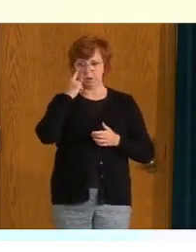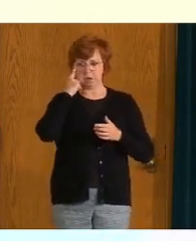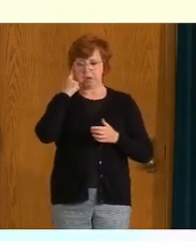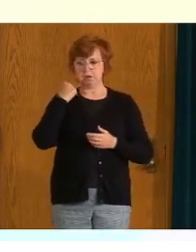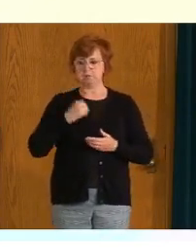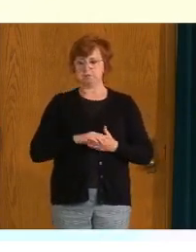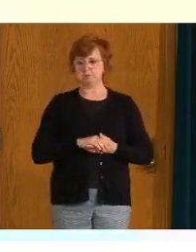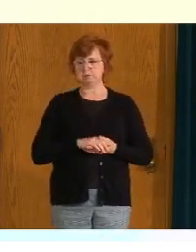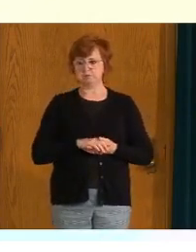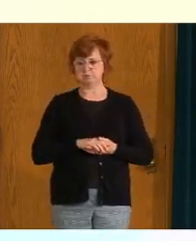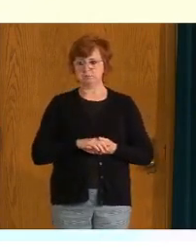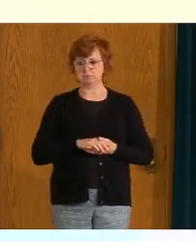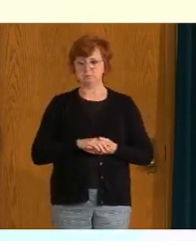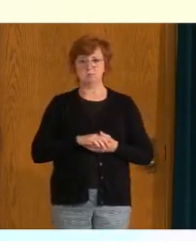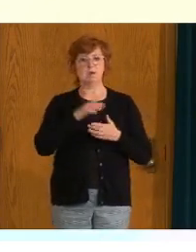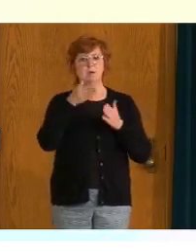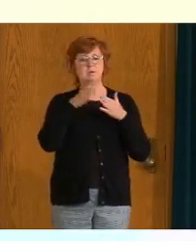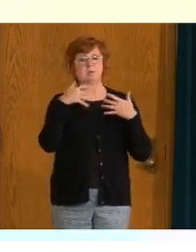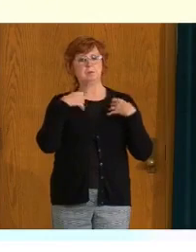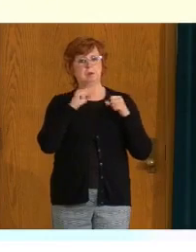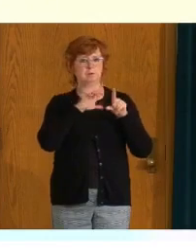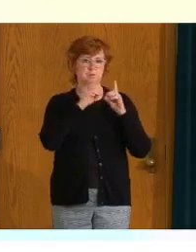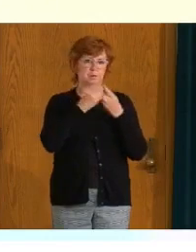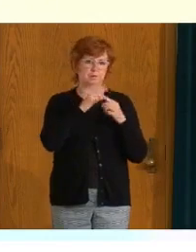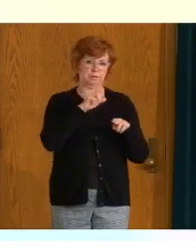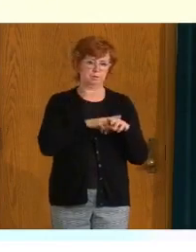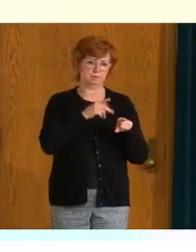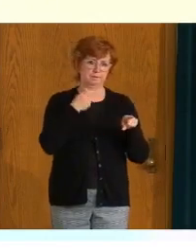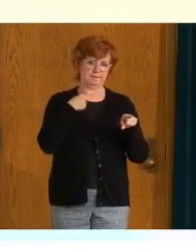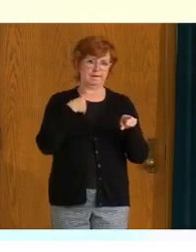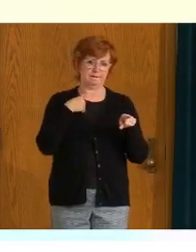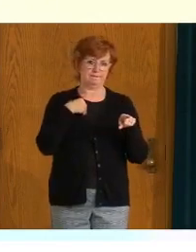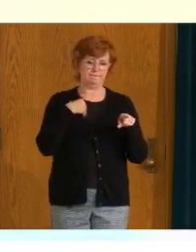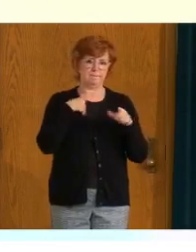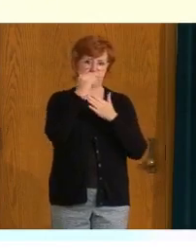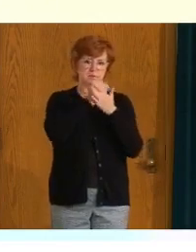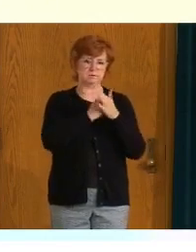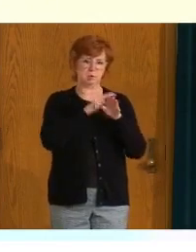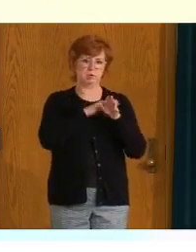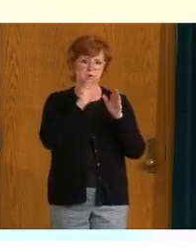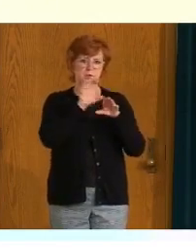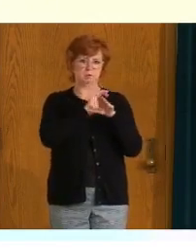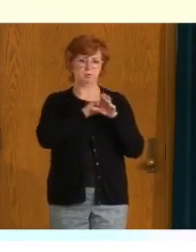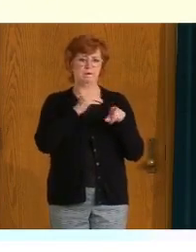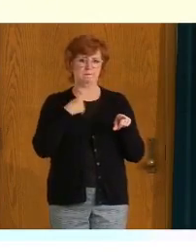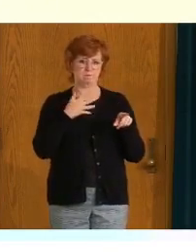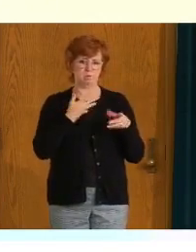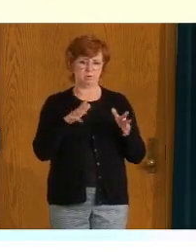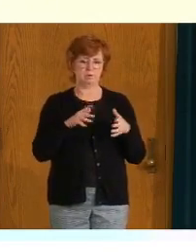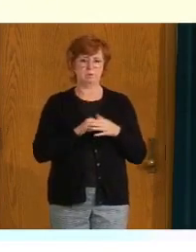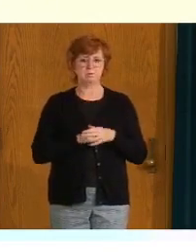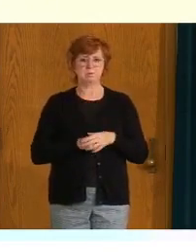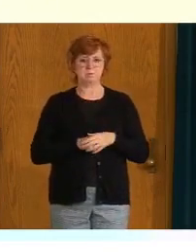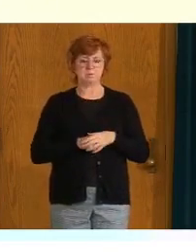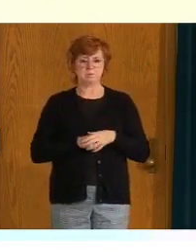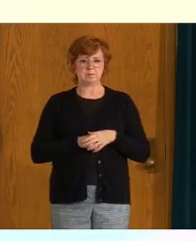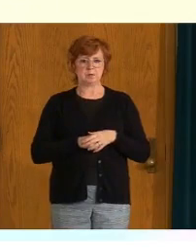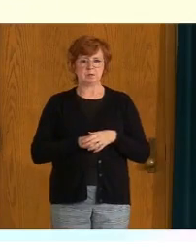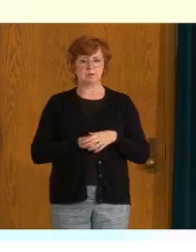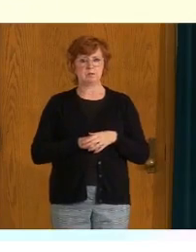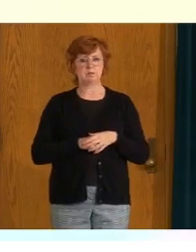health has that information, obviously, and will discuss with you. And, and if there's specific reasons, for example, if you're a